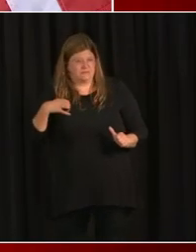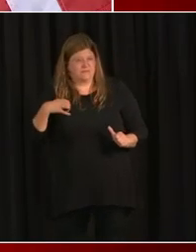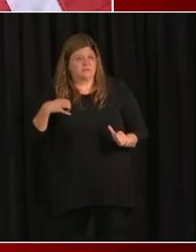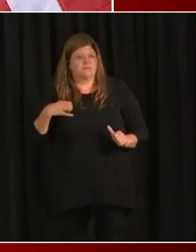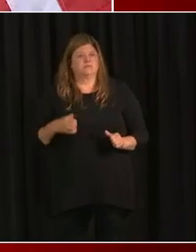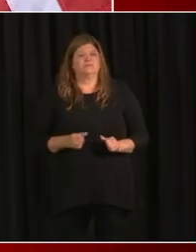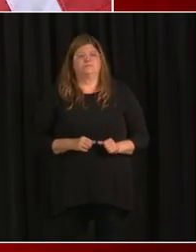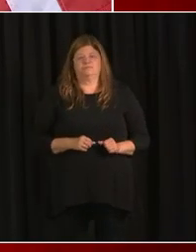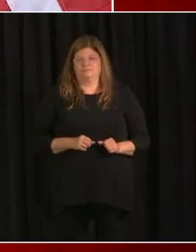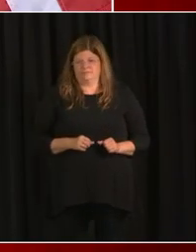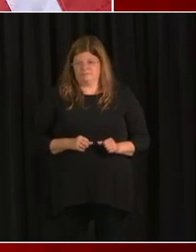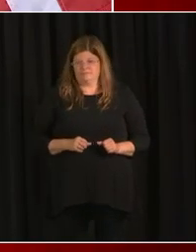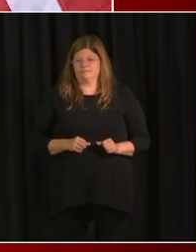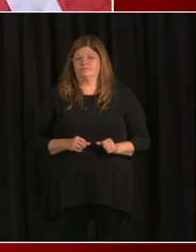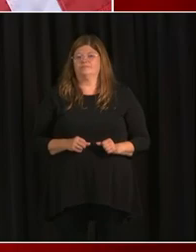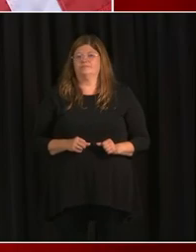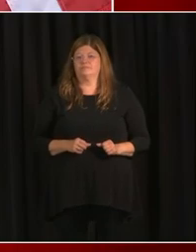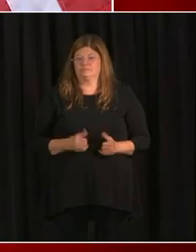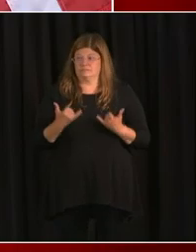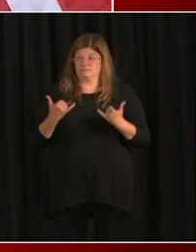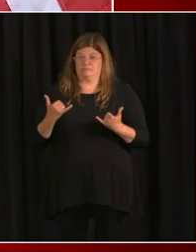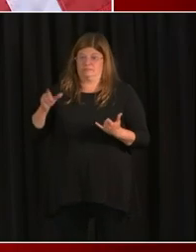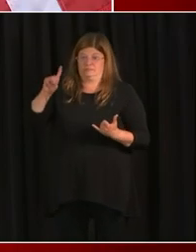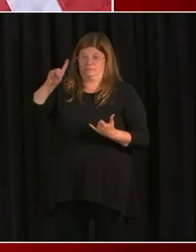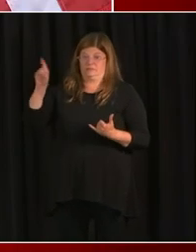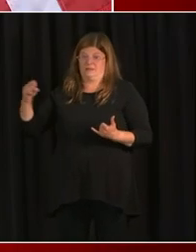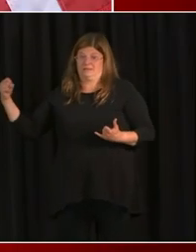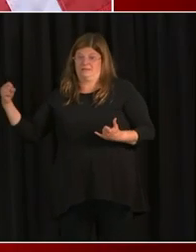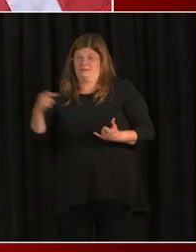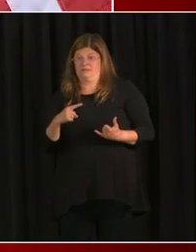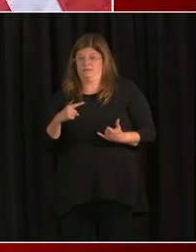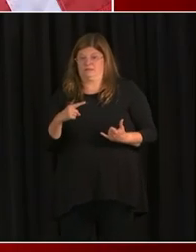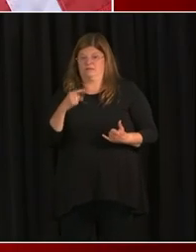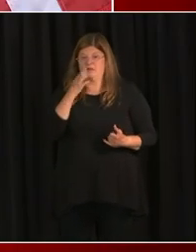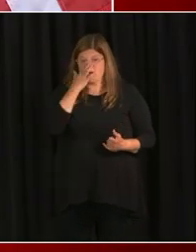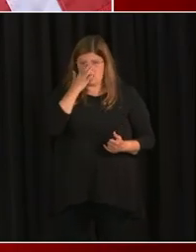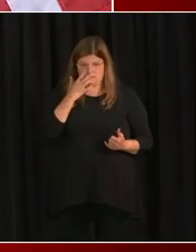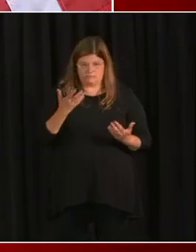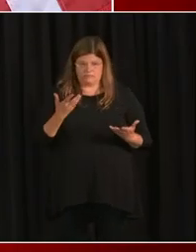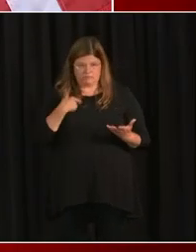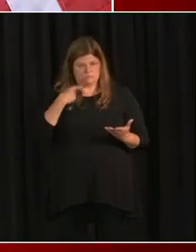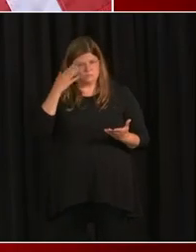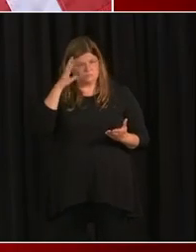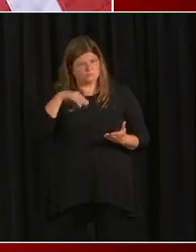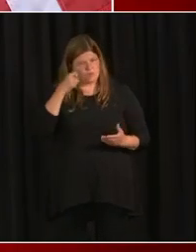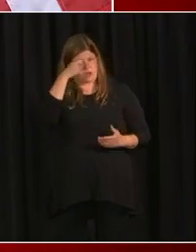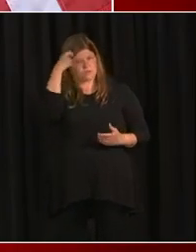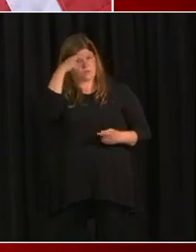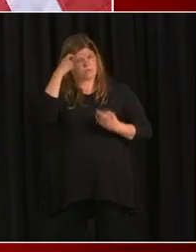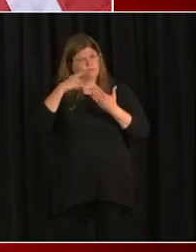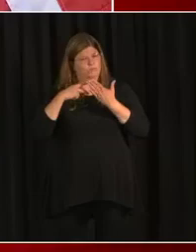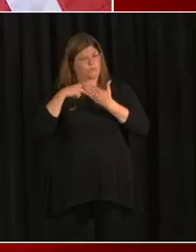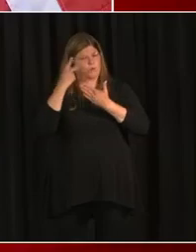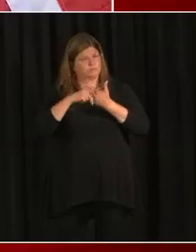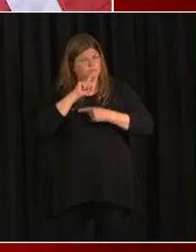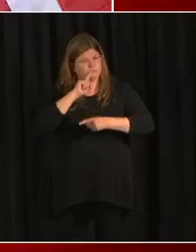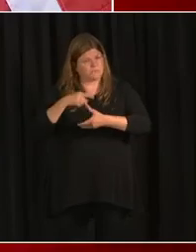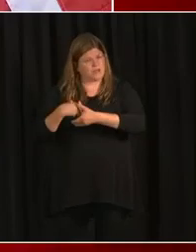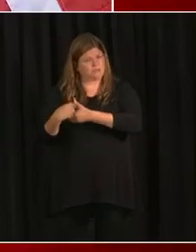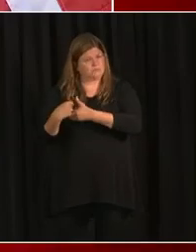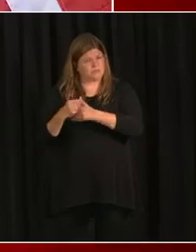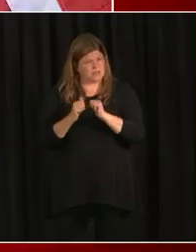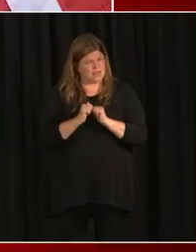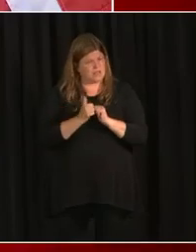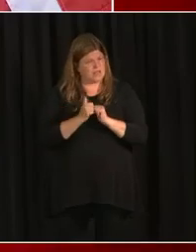questions? Yes, ma'am. It's my understanding that some of the summer programs are outdoors. Can you talk about what you guys are doing to keep those